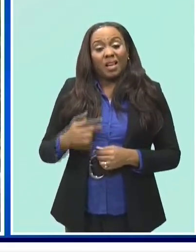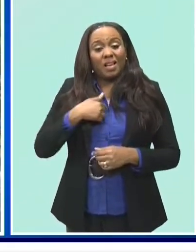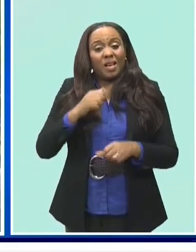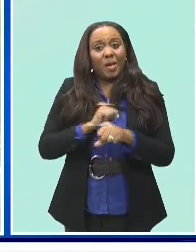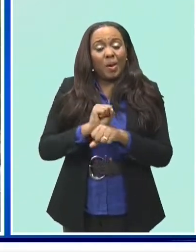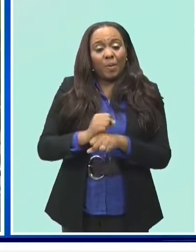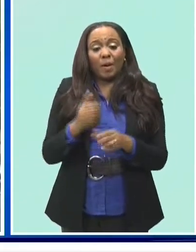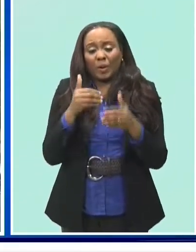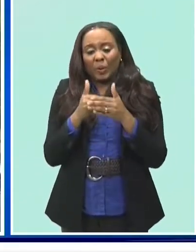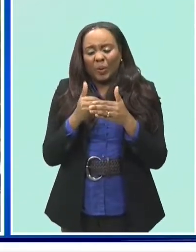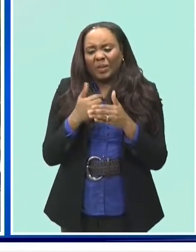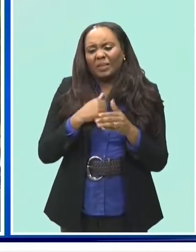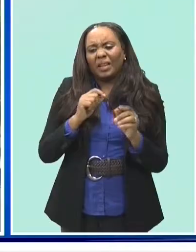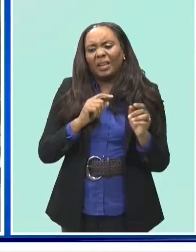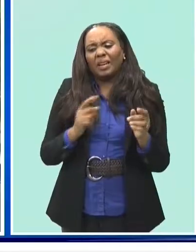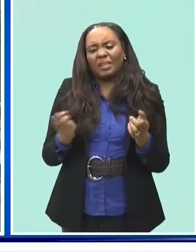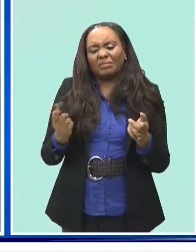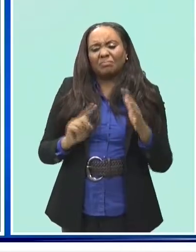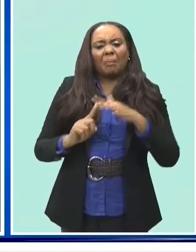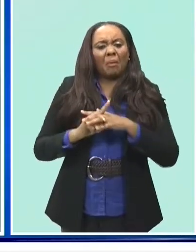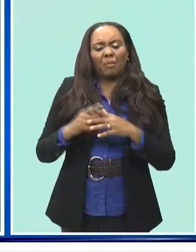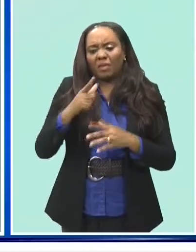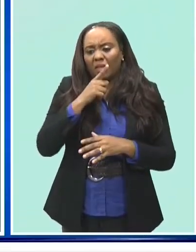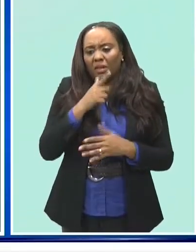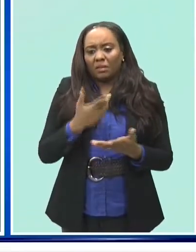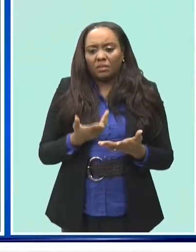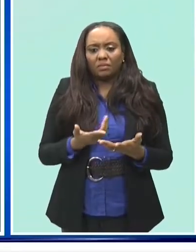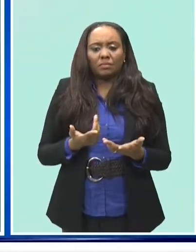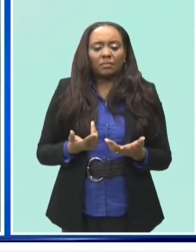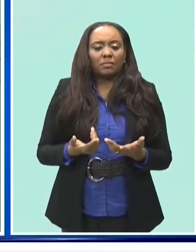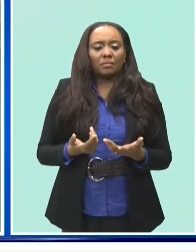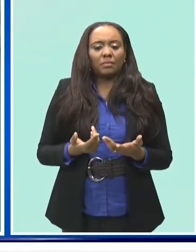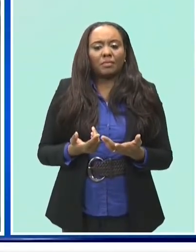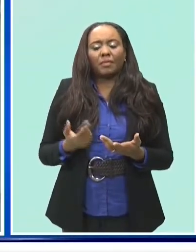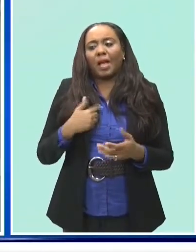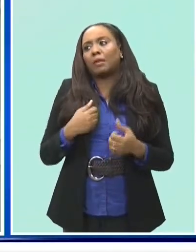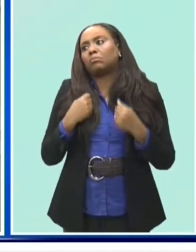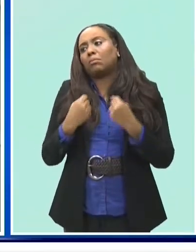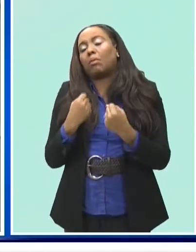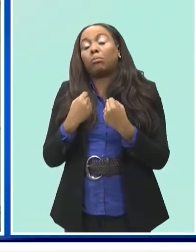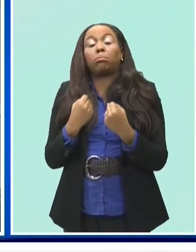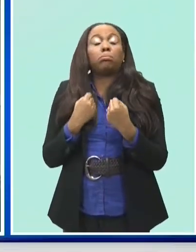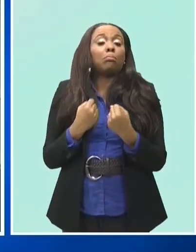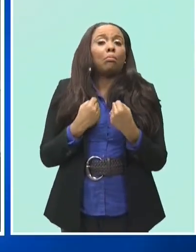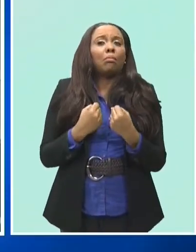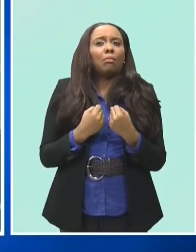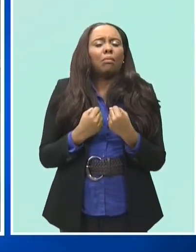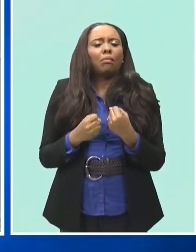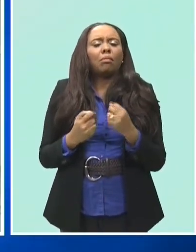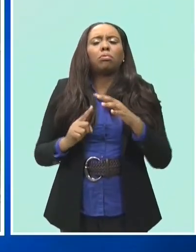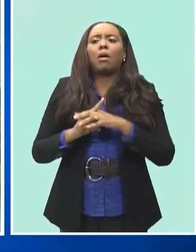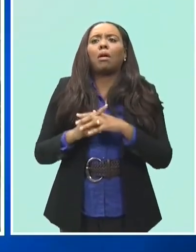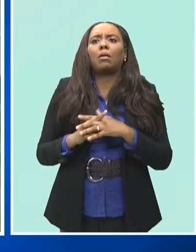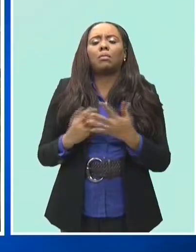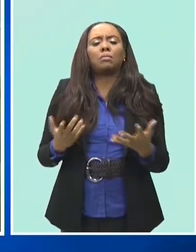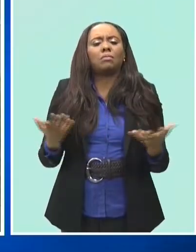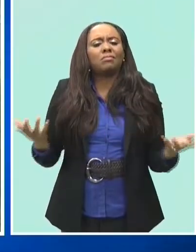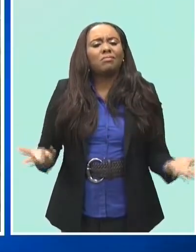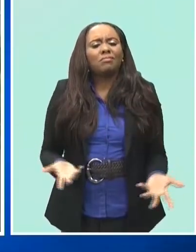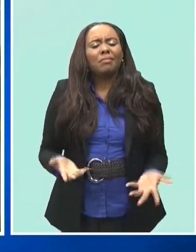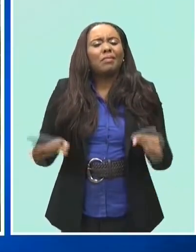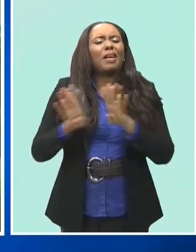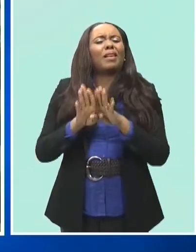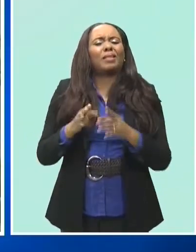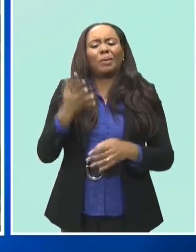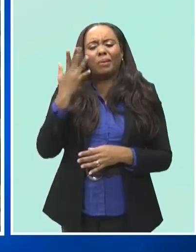and get some lunch. It's a little upsetting, yes, spending money on gas coming here, but I don't know why it's shut.